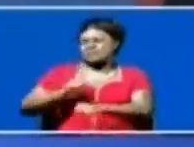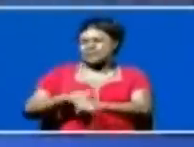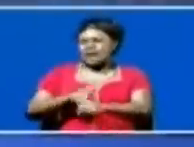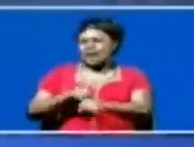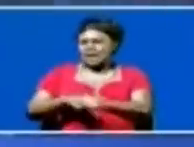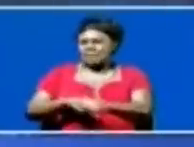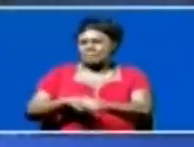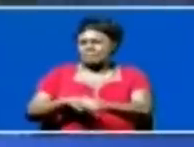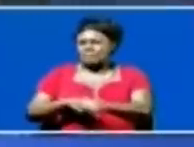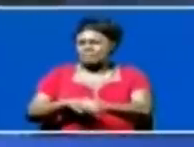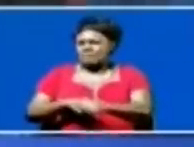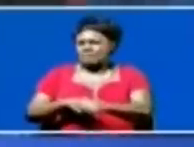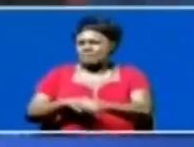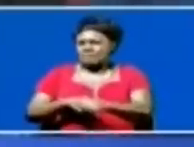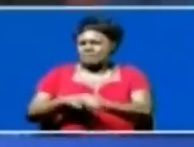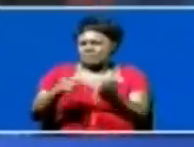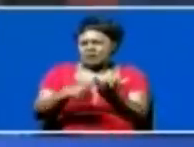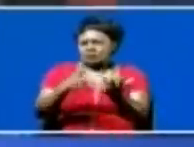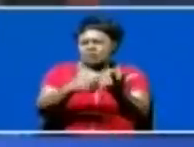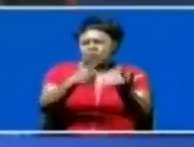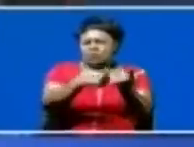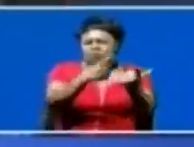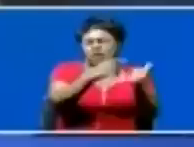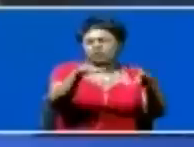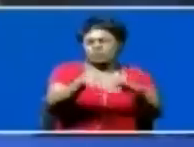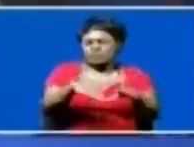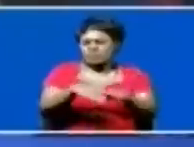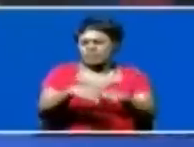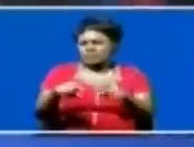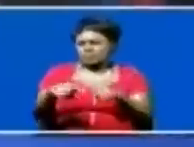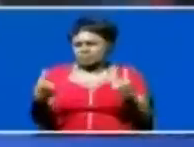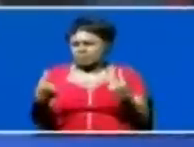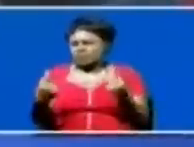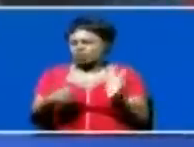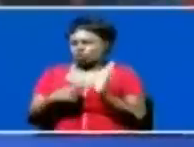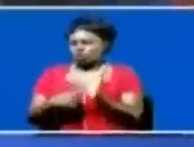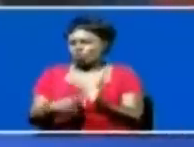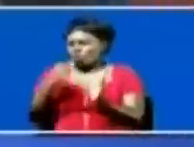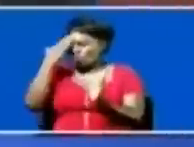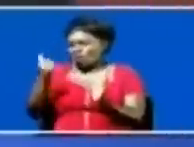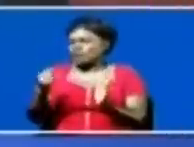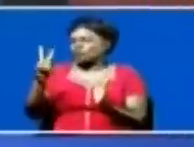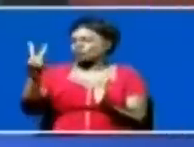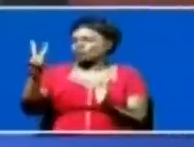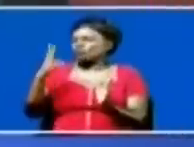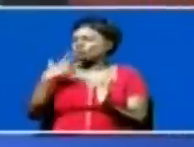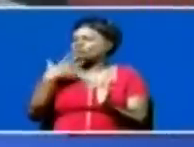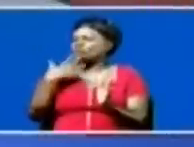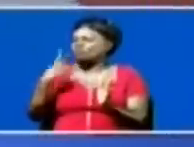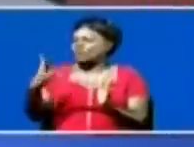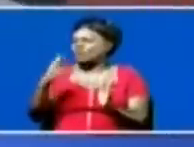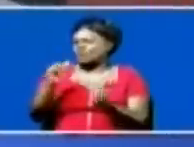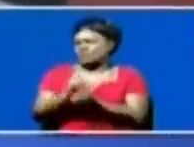did the head count, which members are disputing, it now indicates why there were 215 in the House. But I